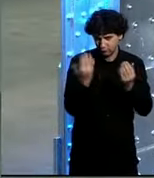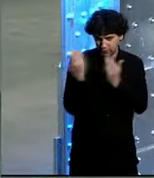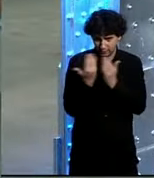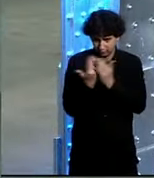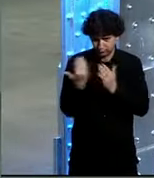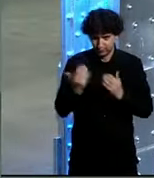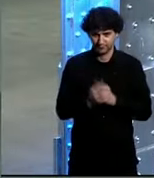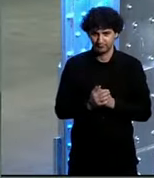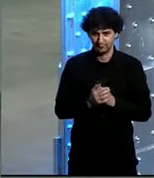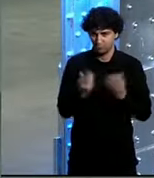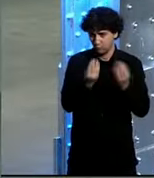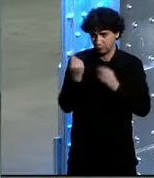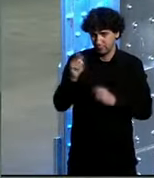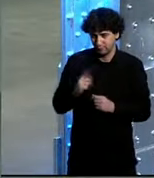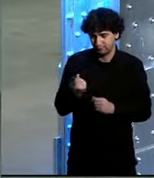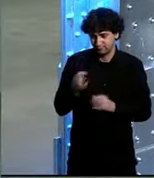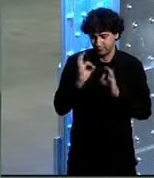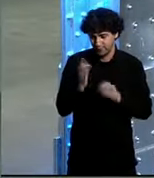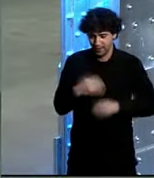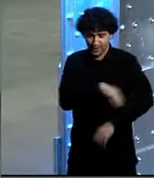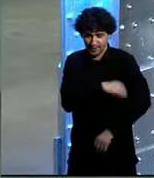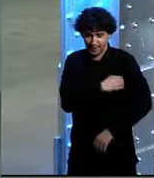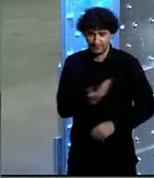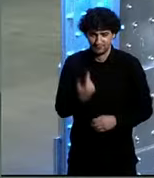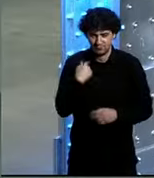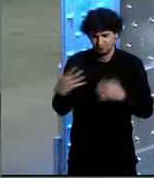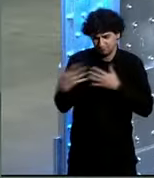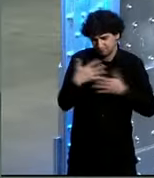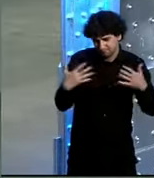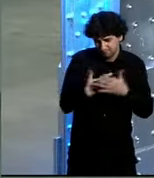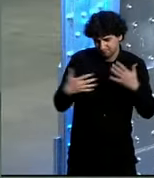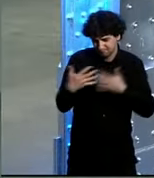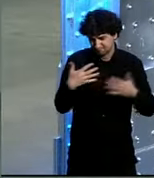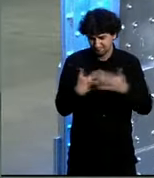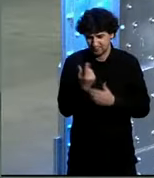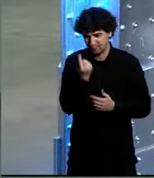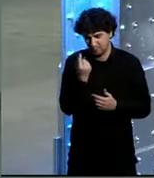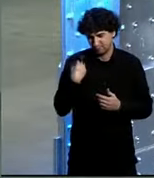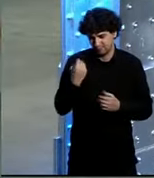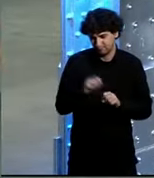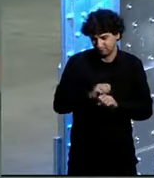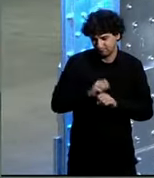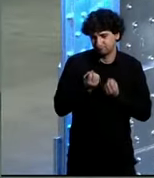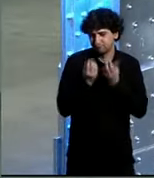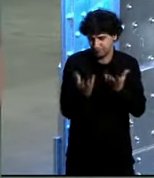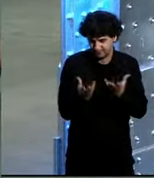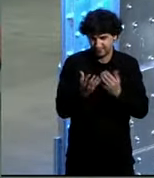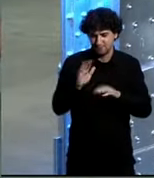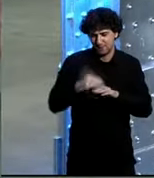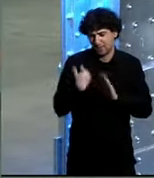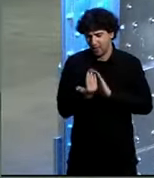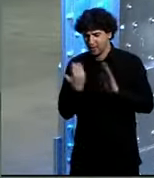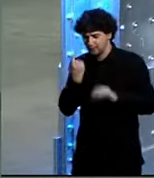here today are students, and there is also part of you, some of you are professionals.